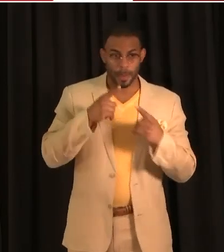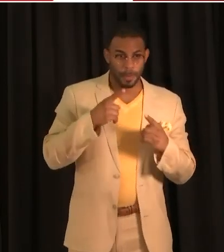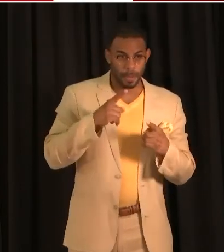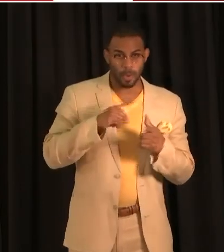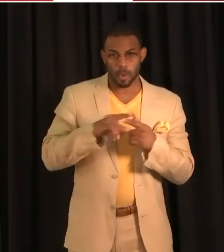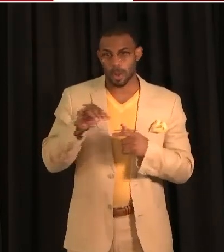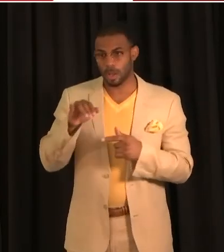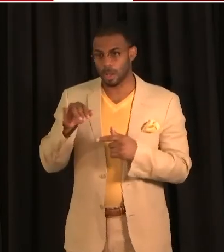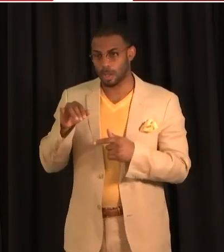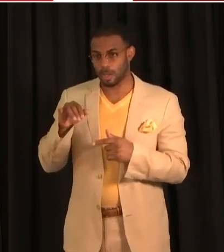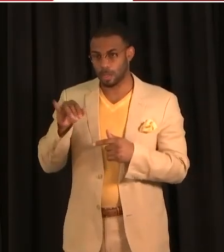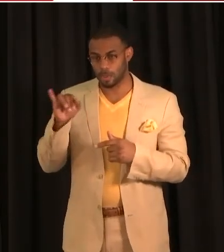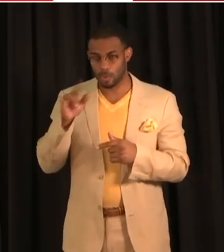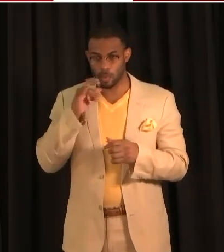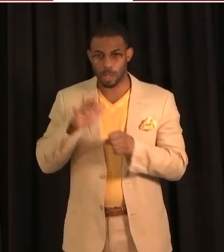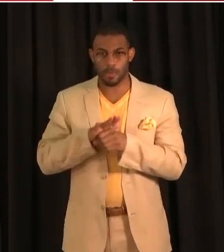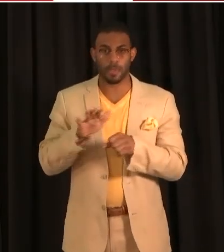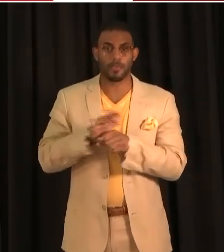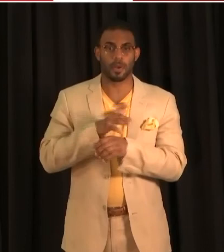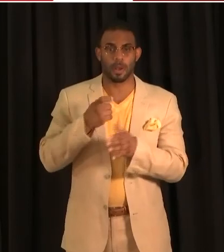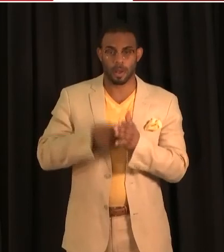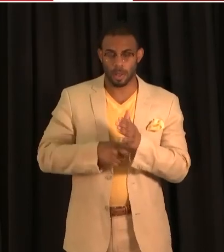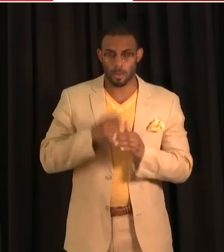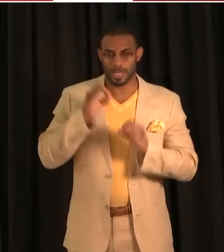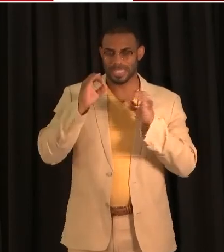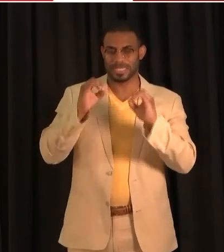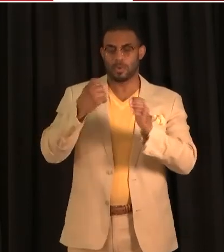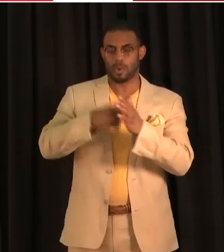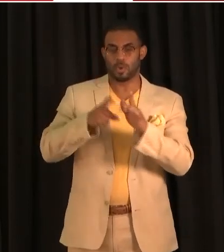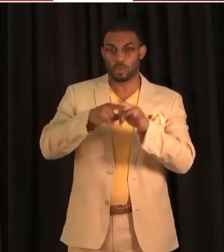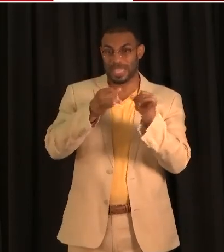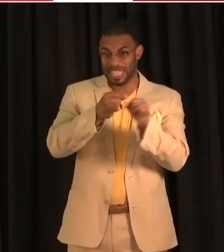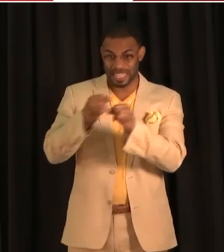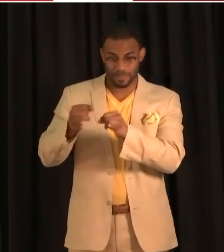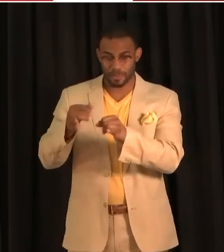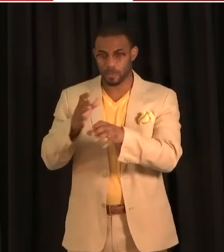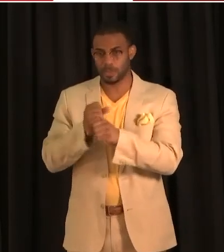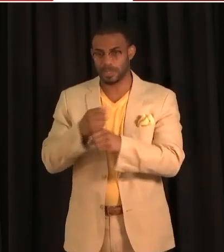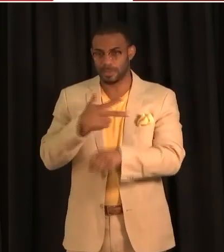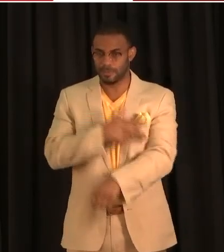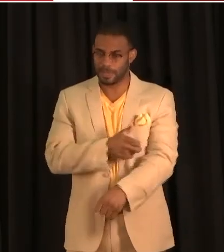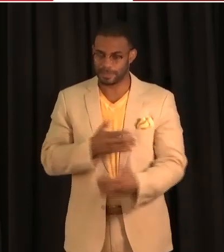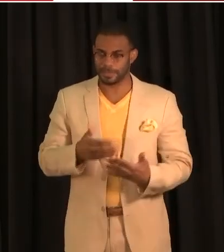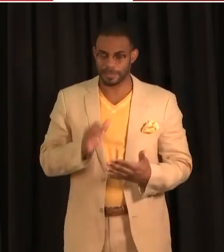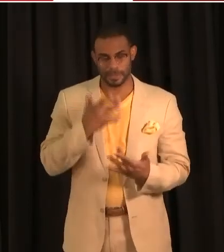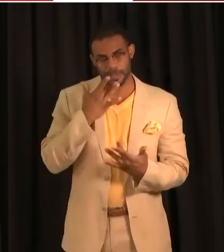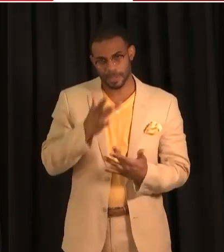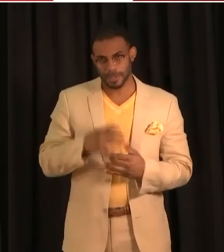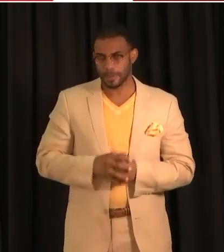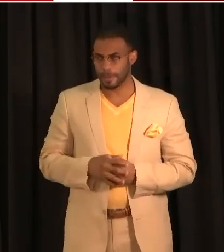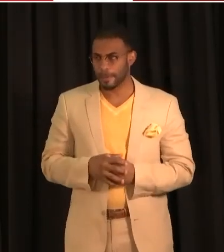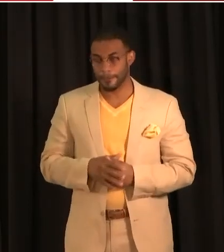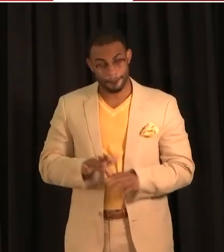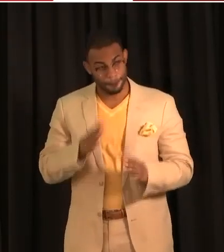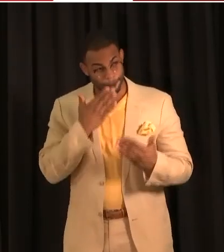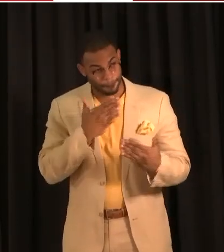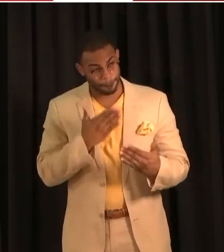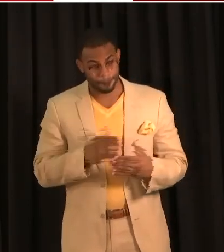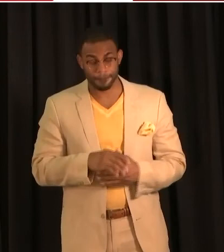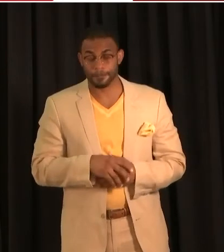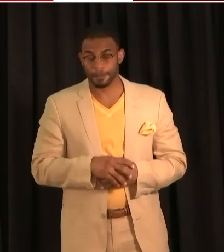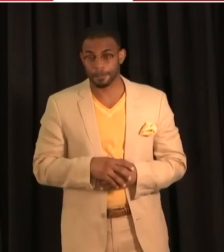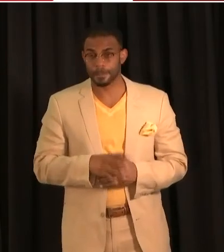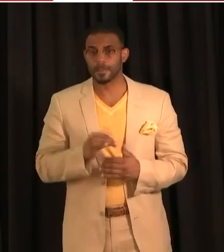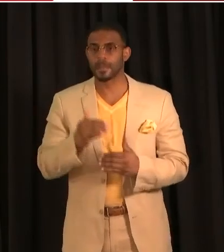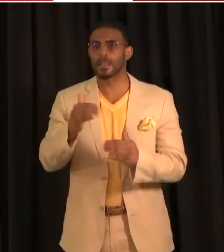insurance or private insurance will cover the full cost of that with zero cost to the individual receiving the vaccine. Great. Thank